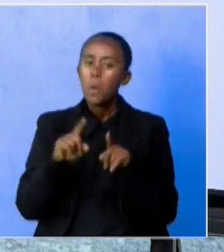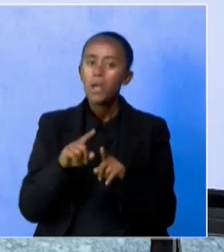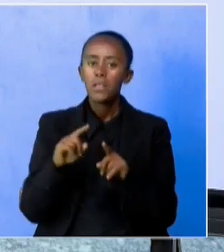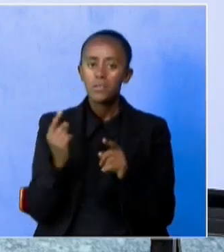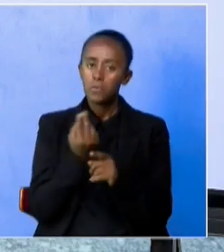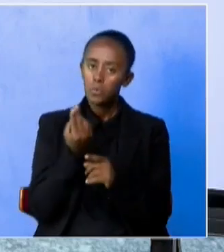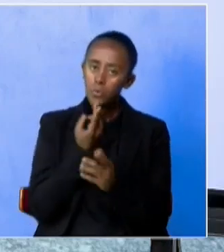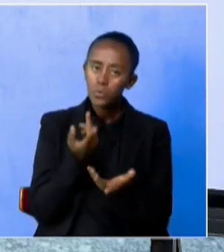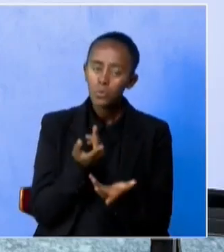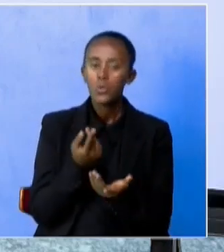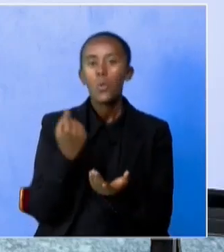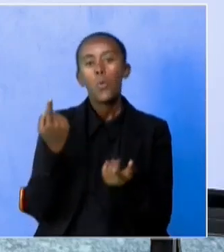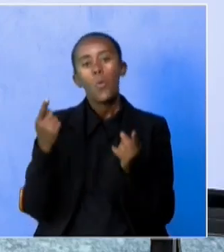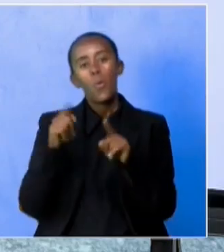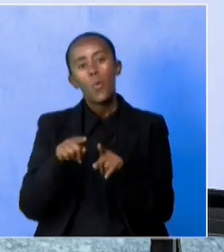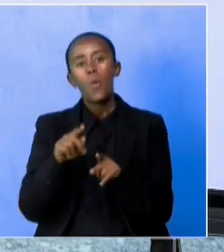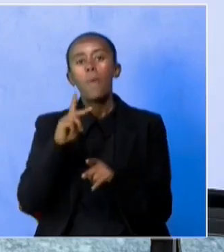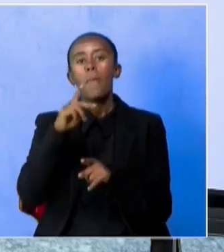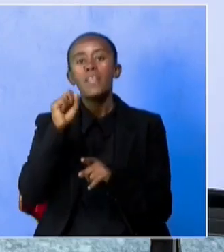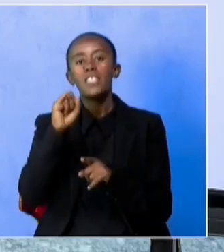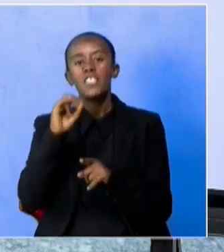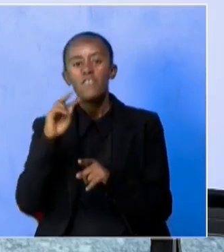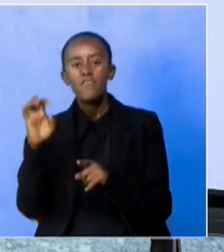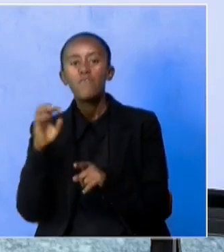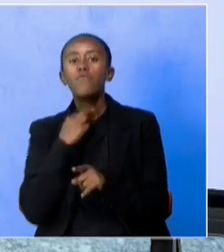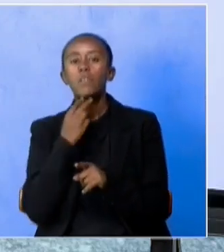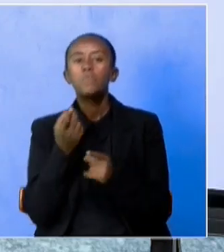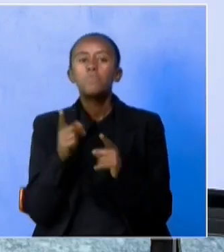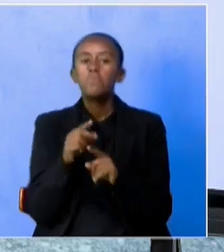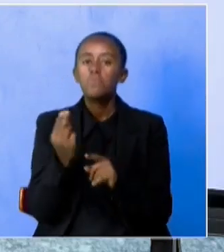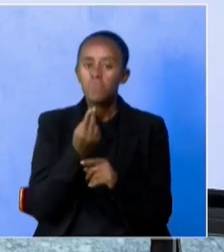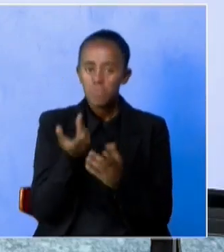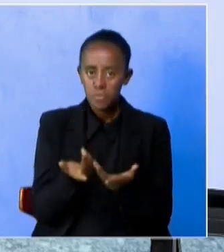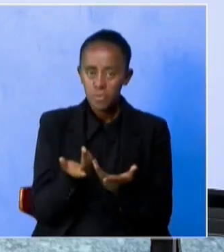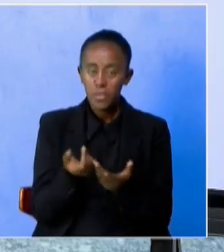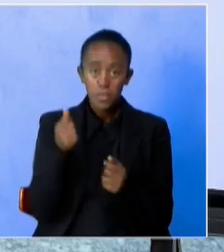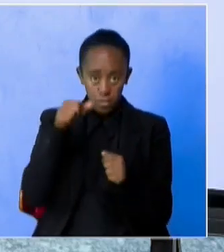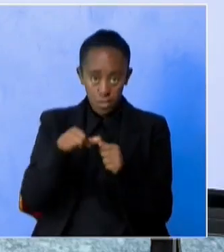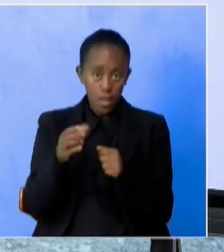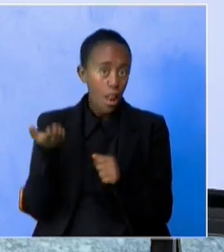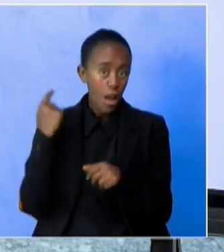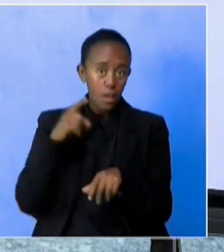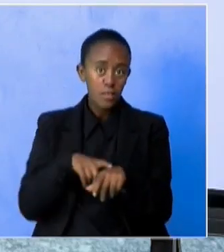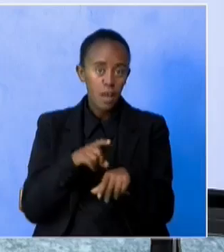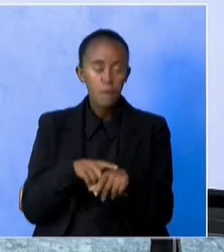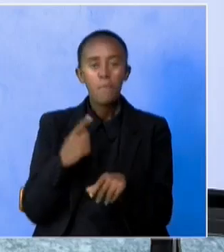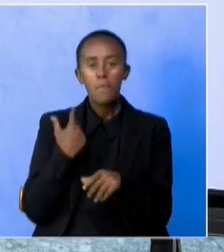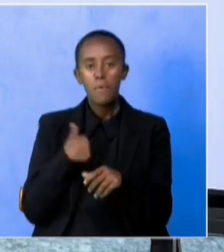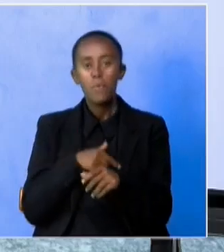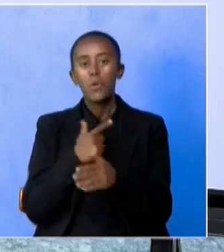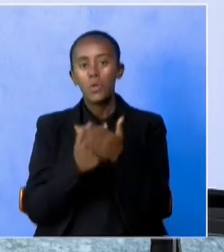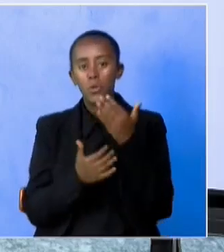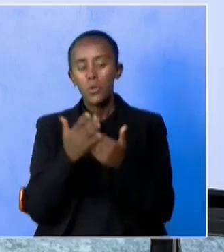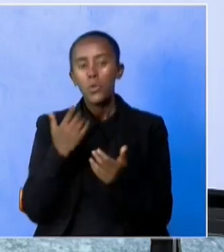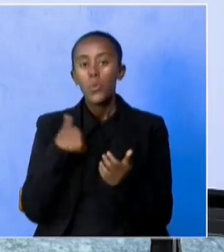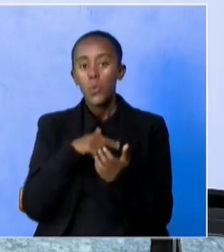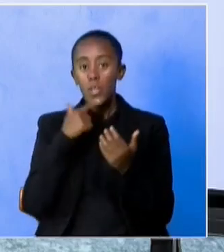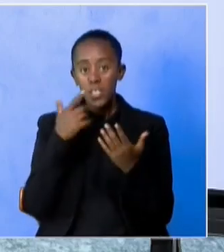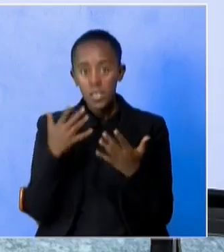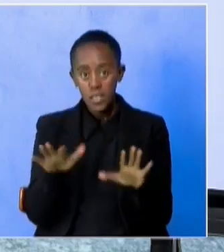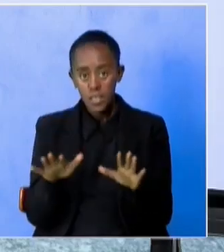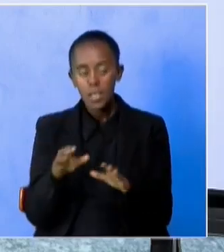voice? If you remember what we talked about last time, we said the active voice is